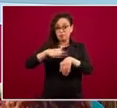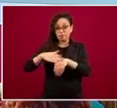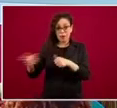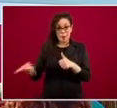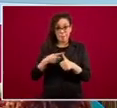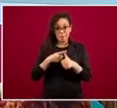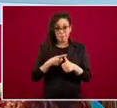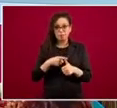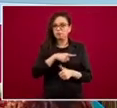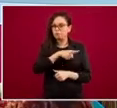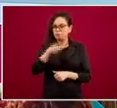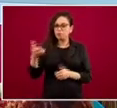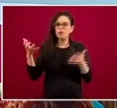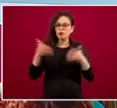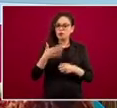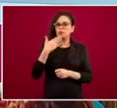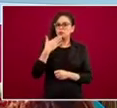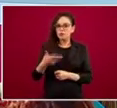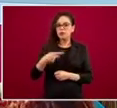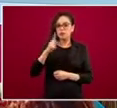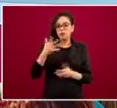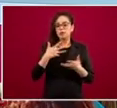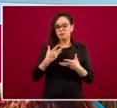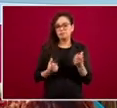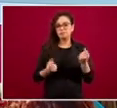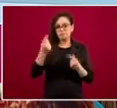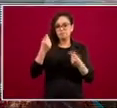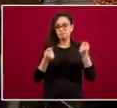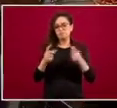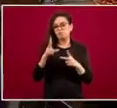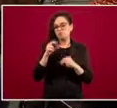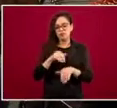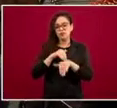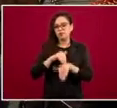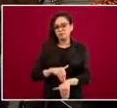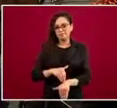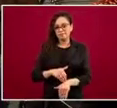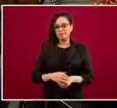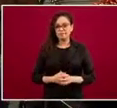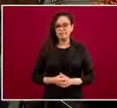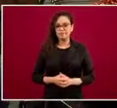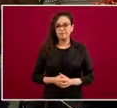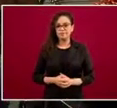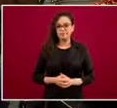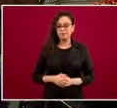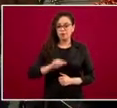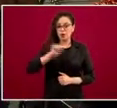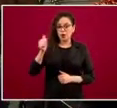because we've seen some entrepreneurs and business owners who have been very